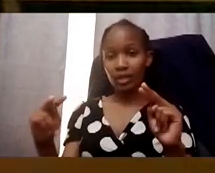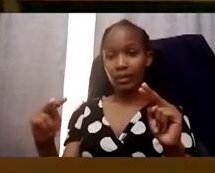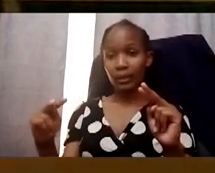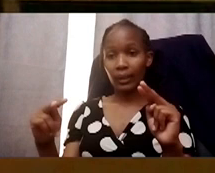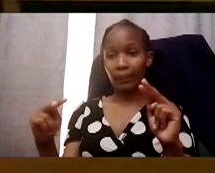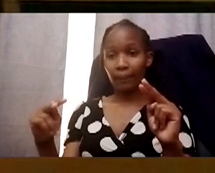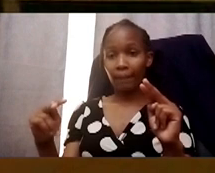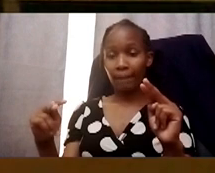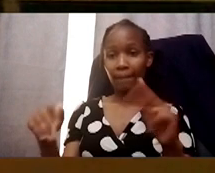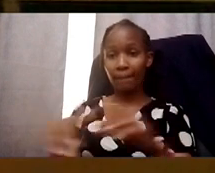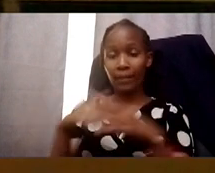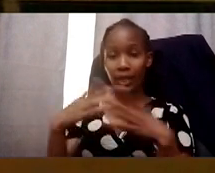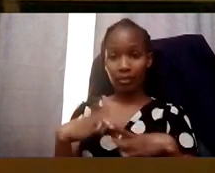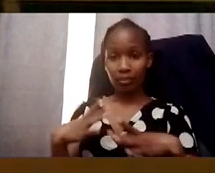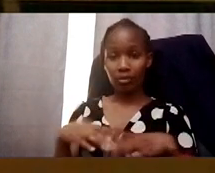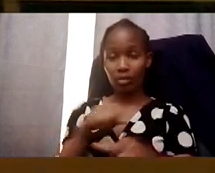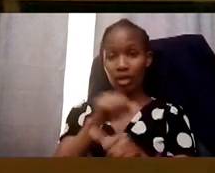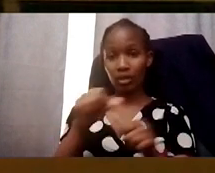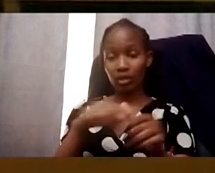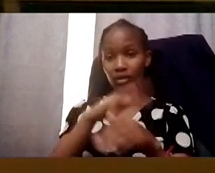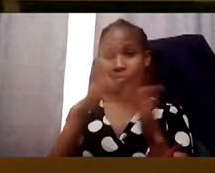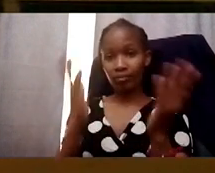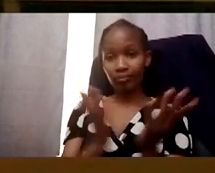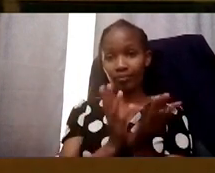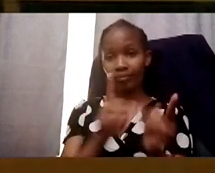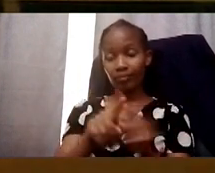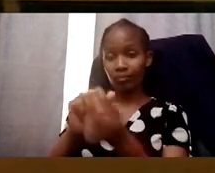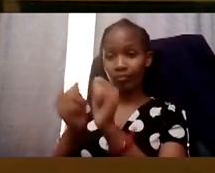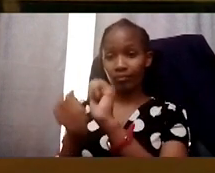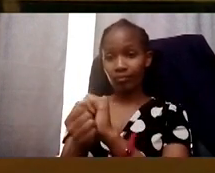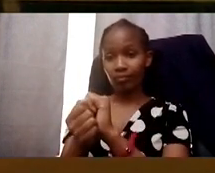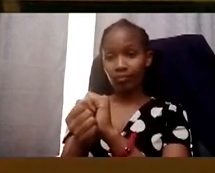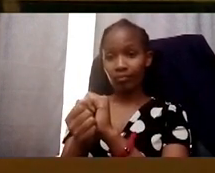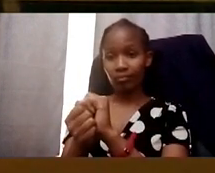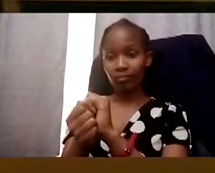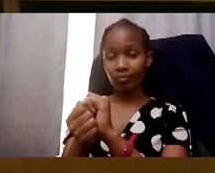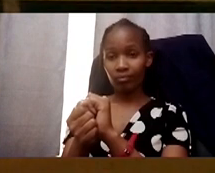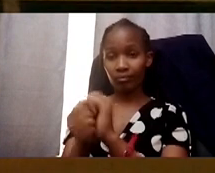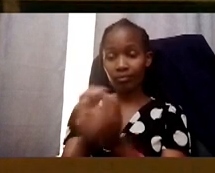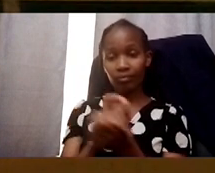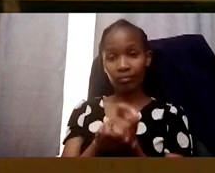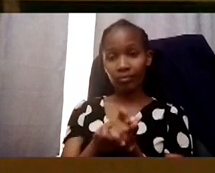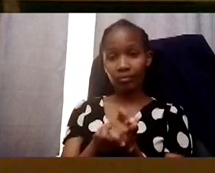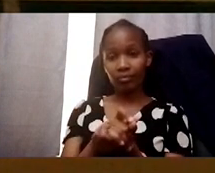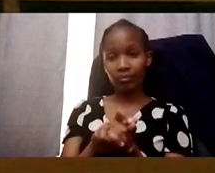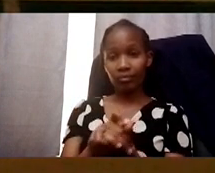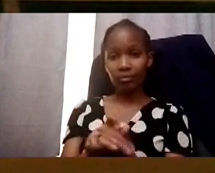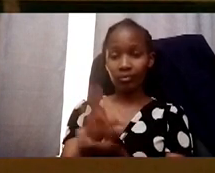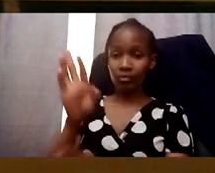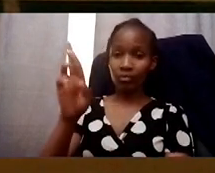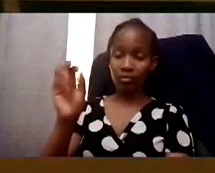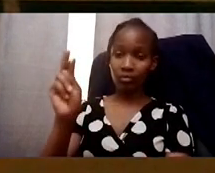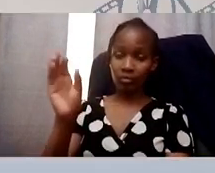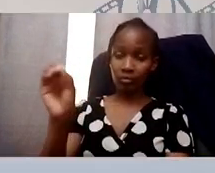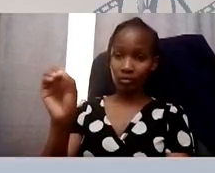among the people around the world, and it also changed the perception here. Okay, Bernard, Secretary General